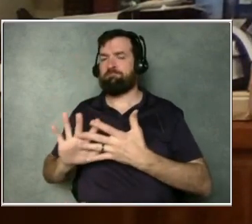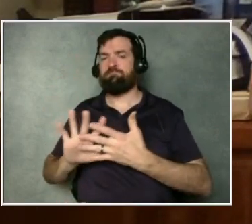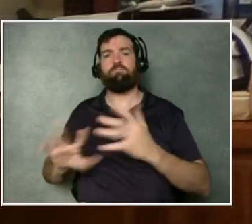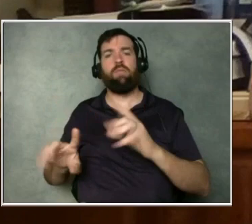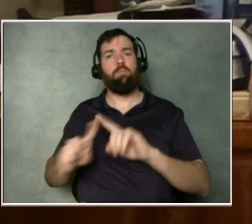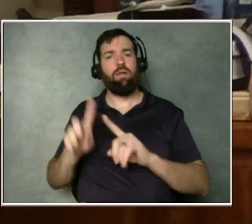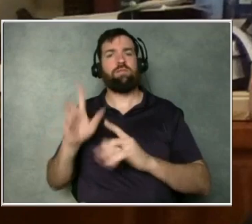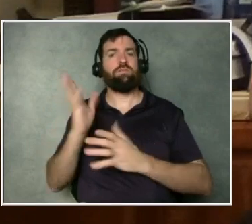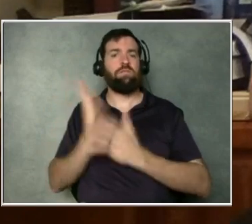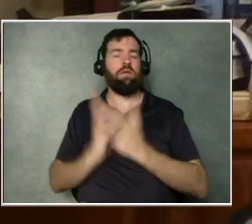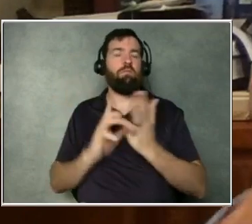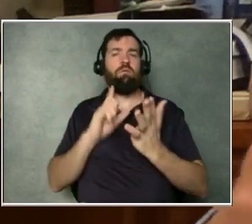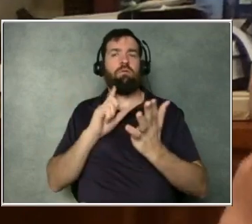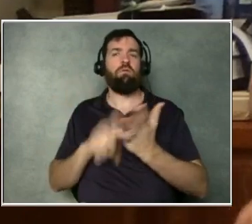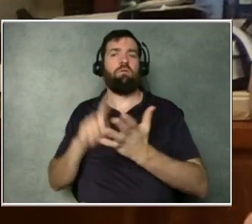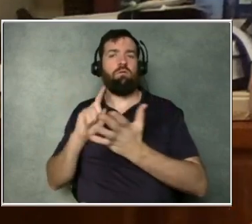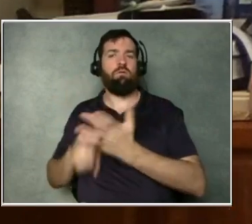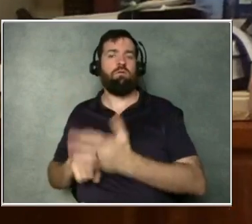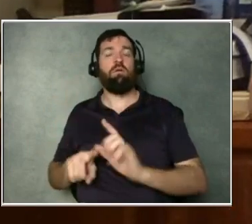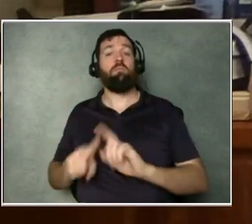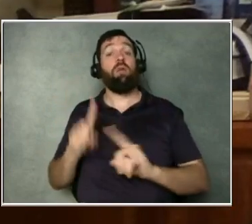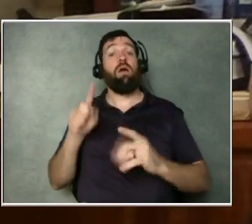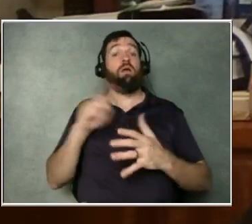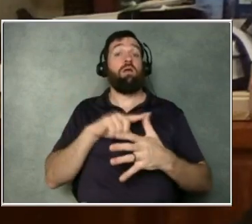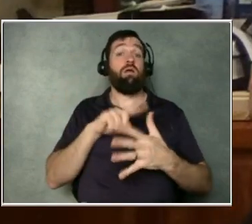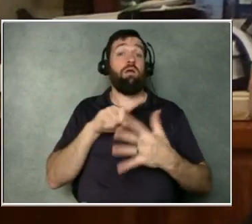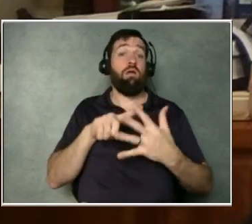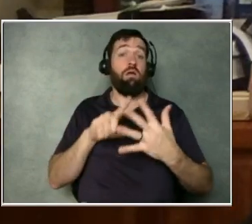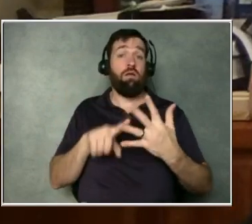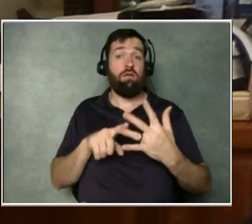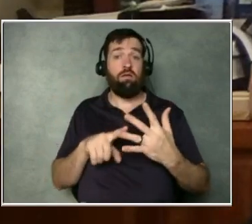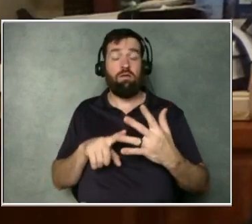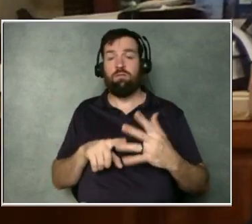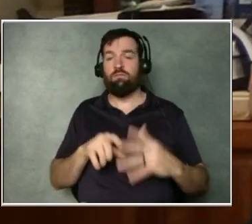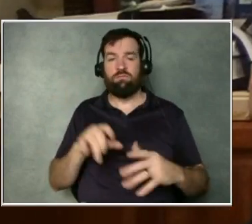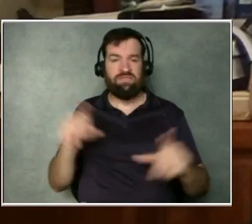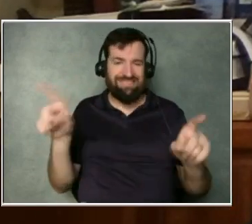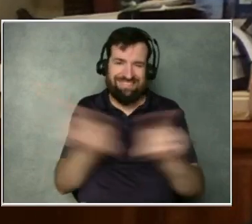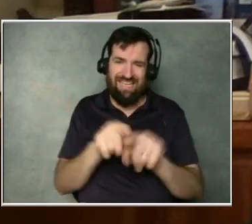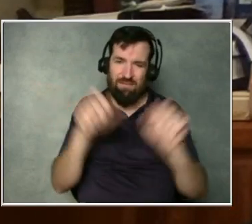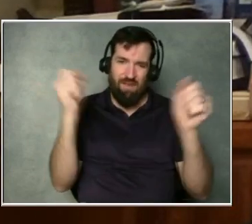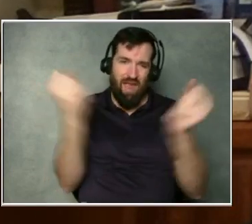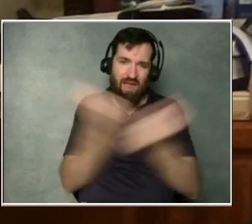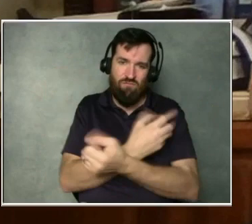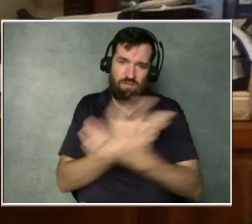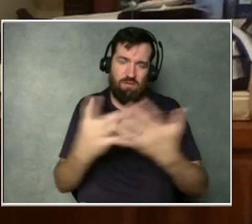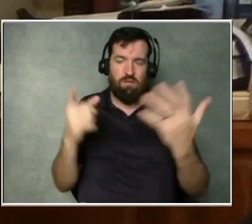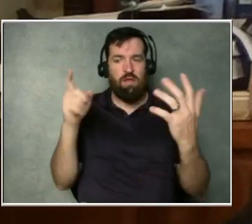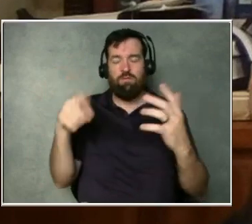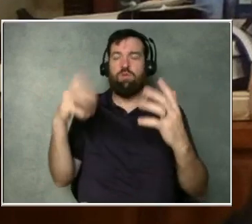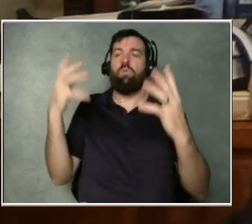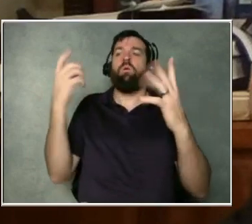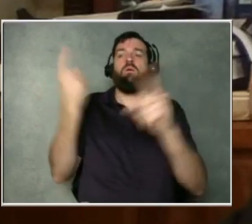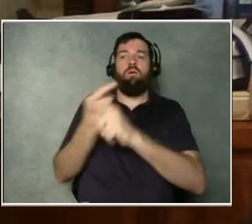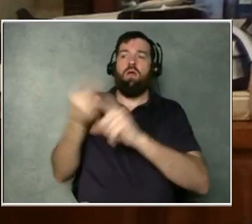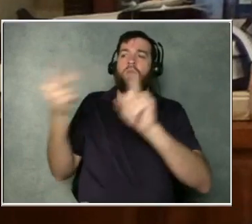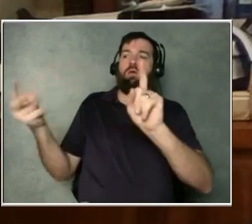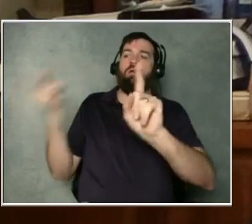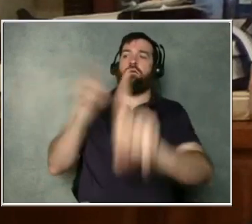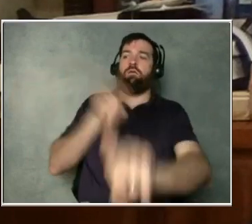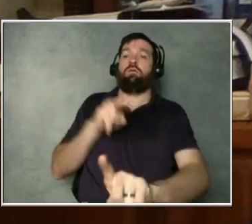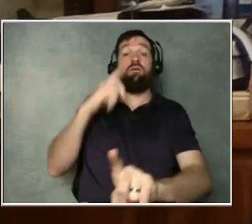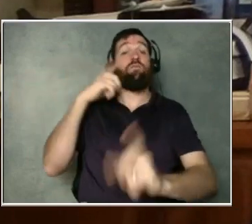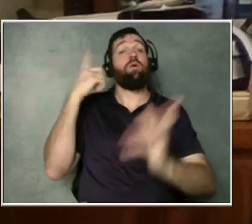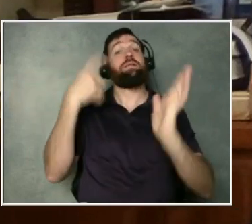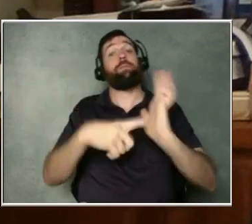indicators of that. But when you hear those things, like anything, you have to put it into perspective. For example, if I